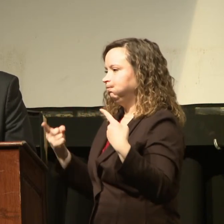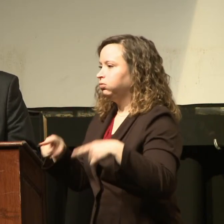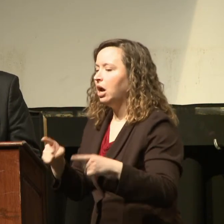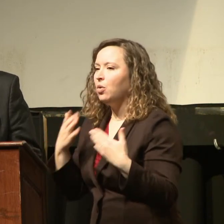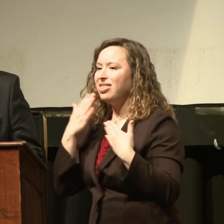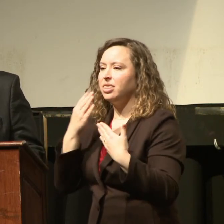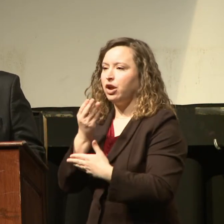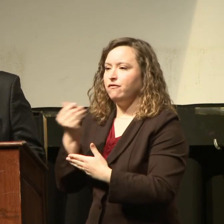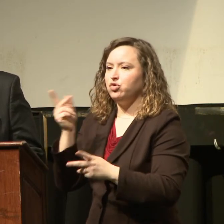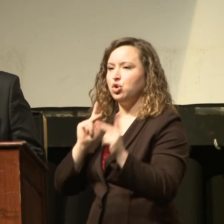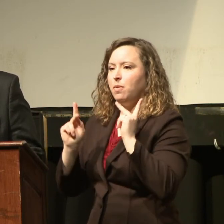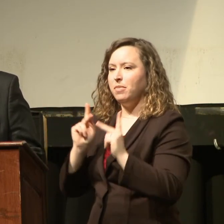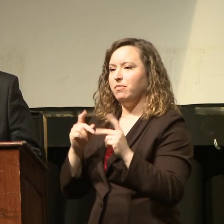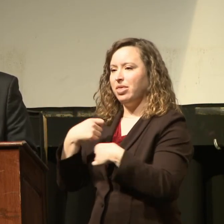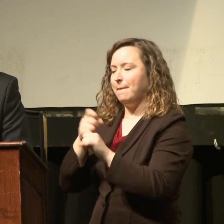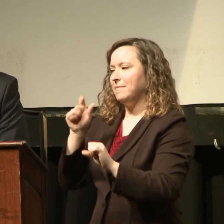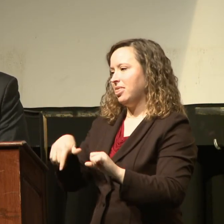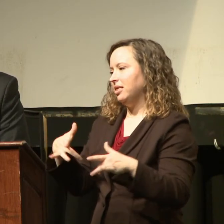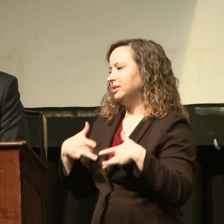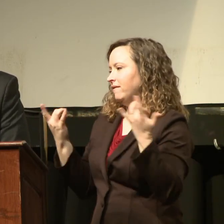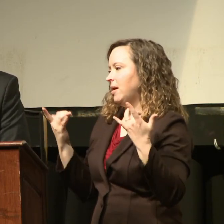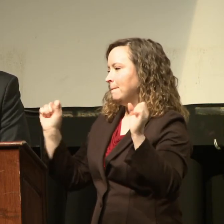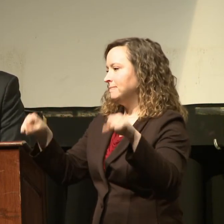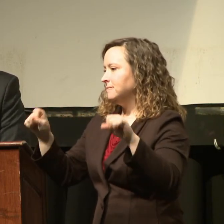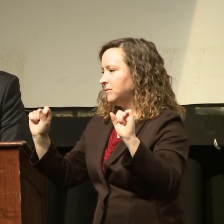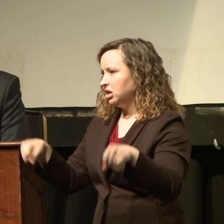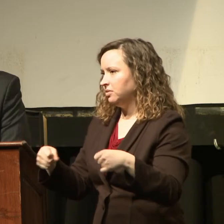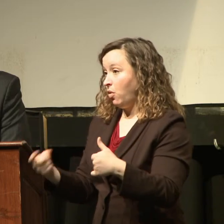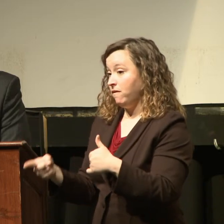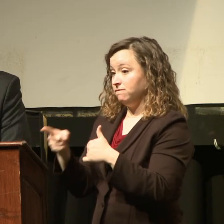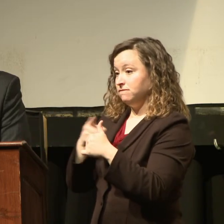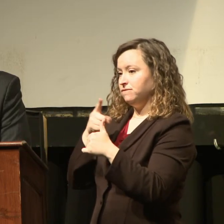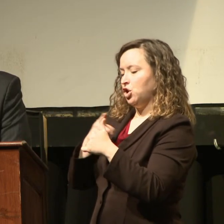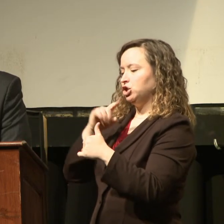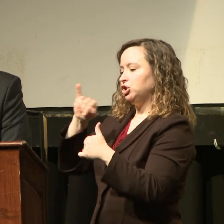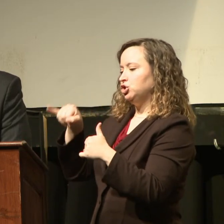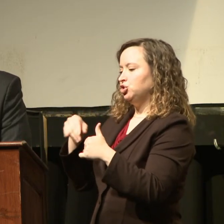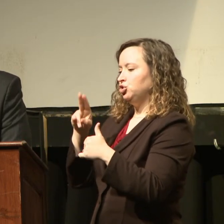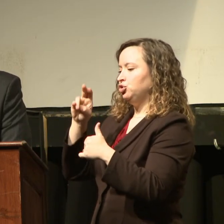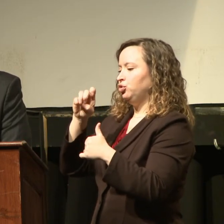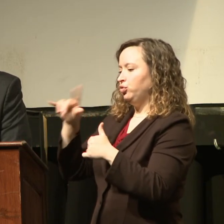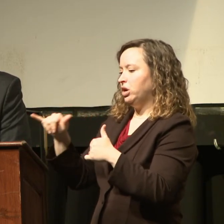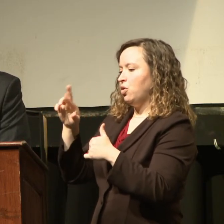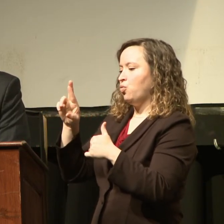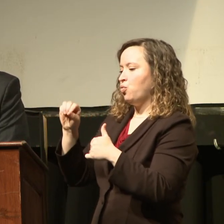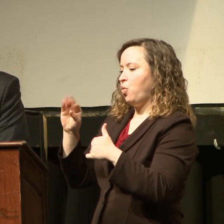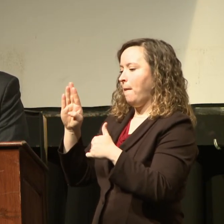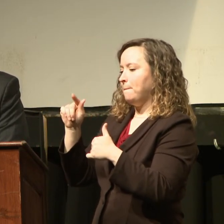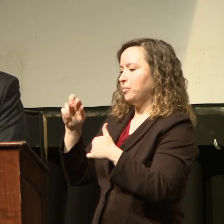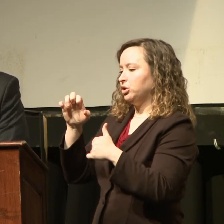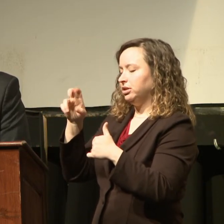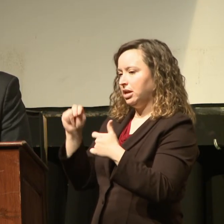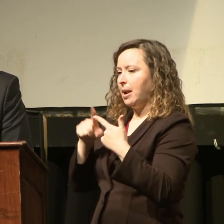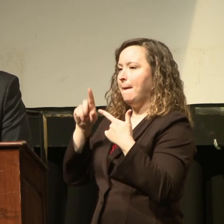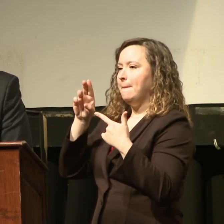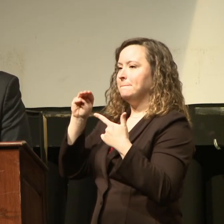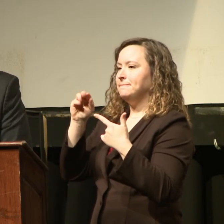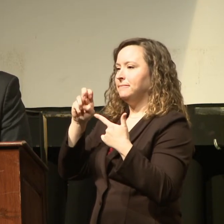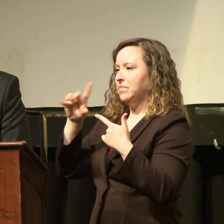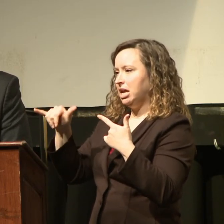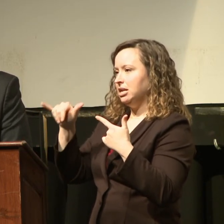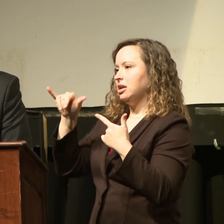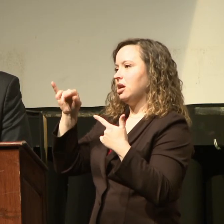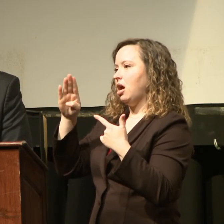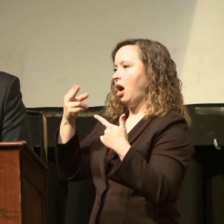few people that have made this event possible. And so first, Mrs. Judy Robertson, Mandy Hobbs,